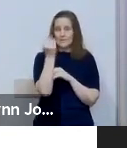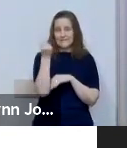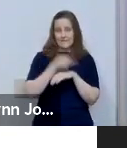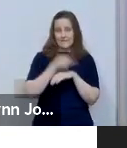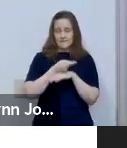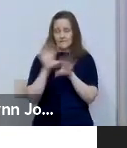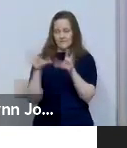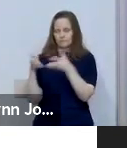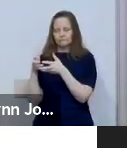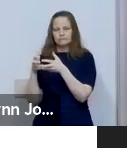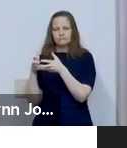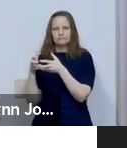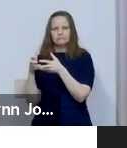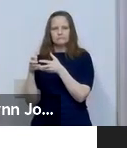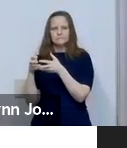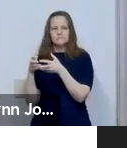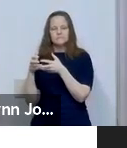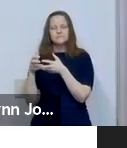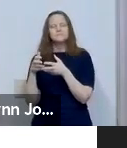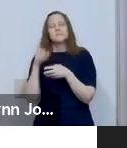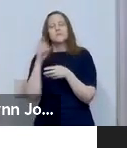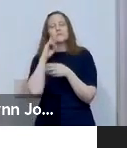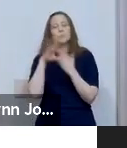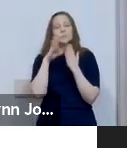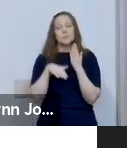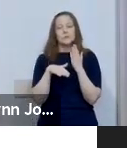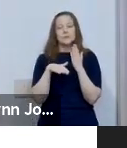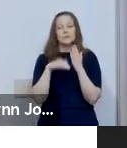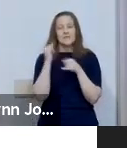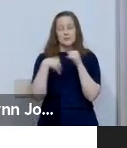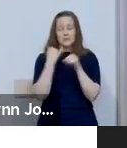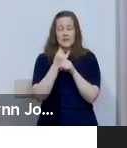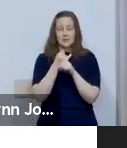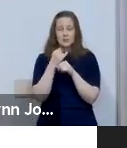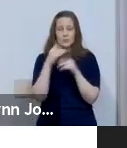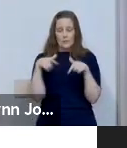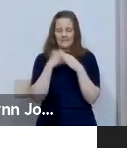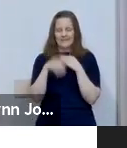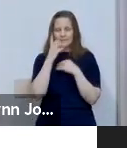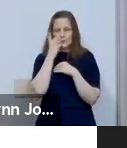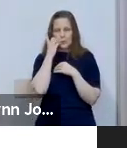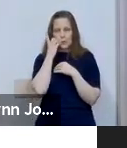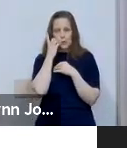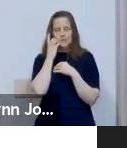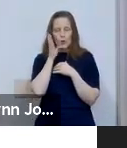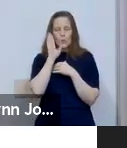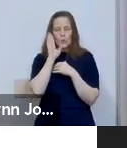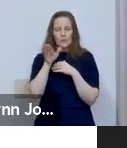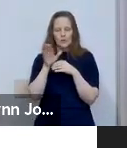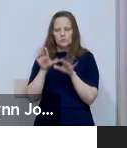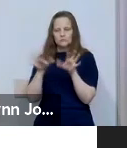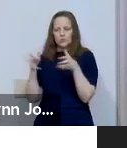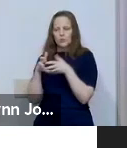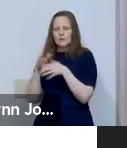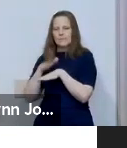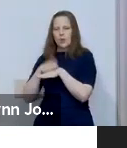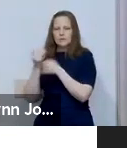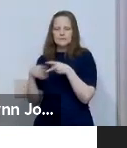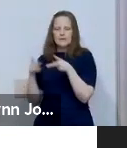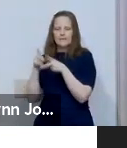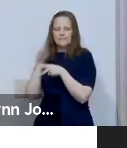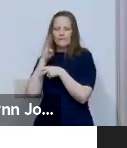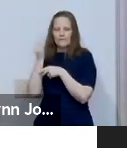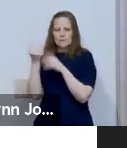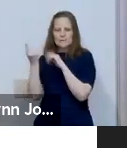are monitoring that. For our students, international students who are living in housing, we will quarantine them on site for the